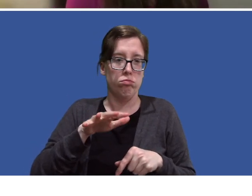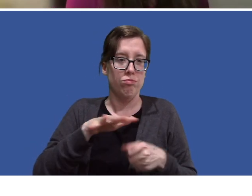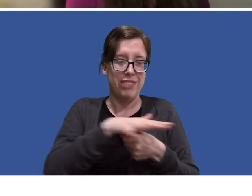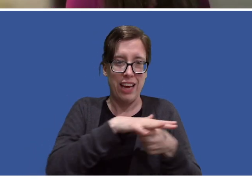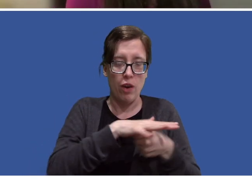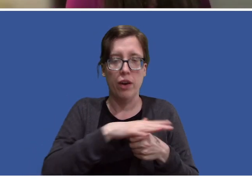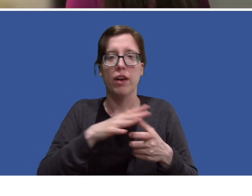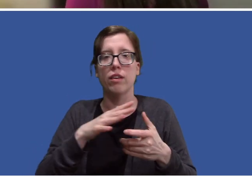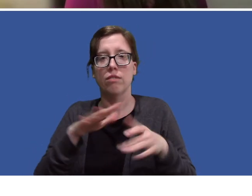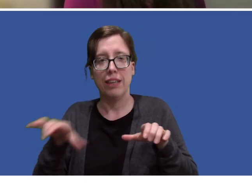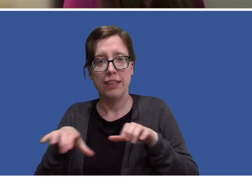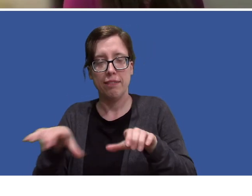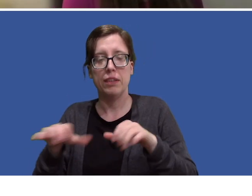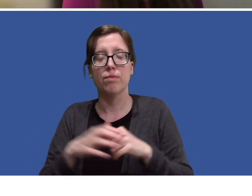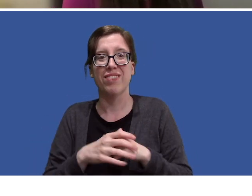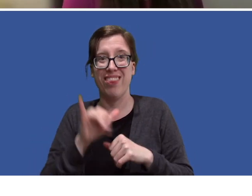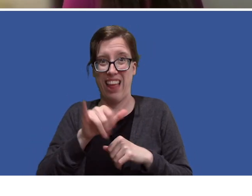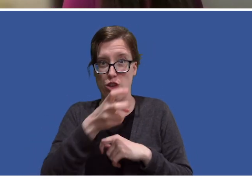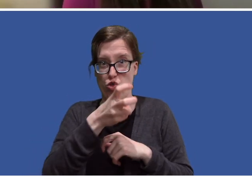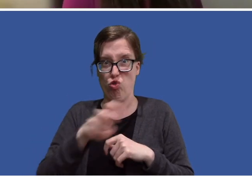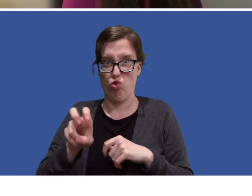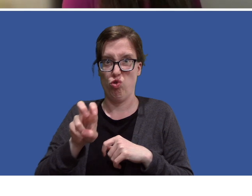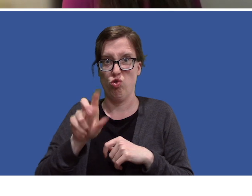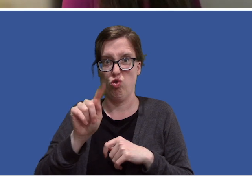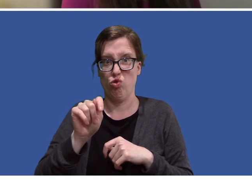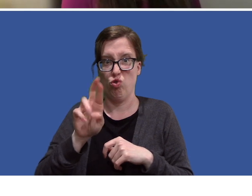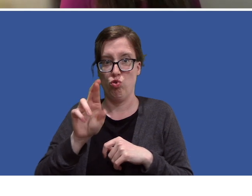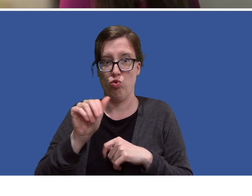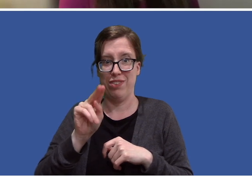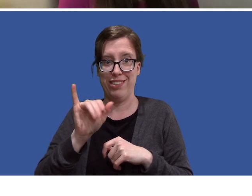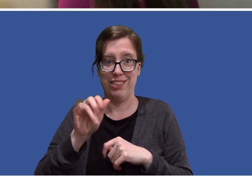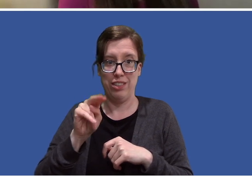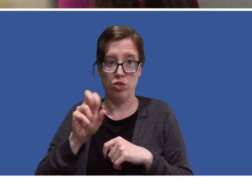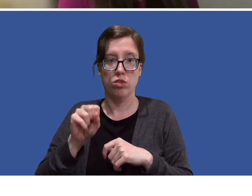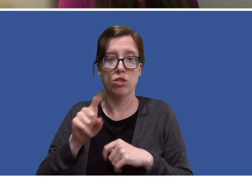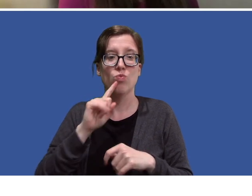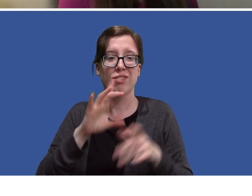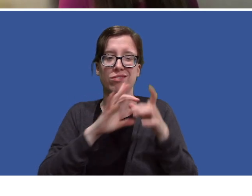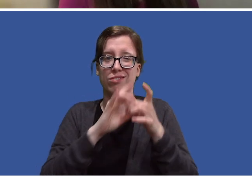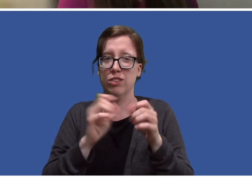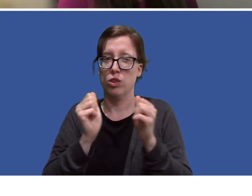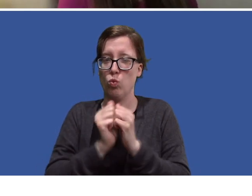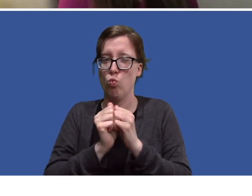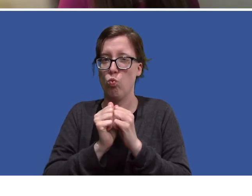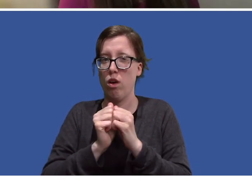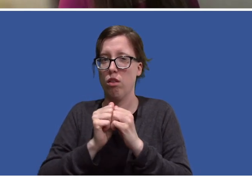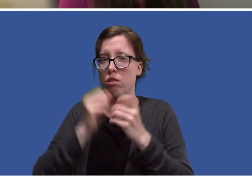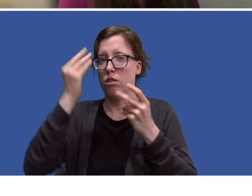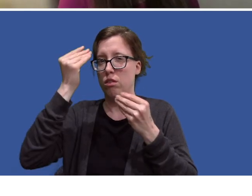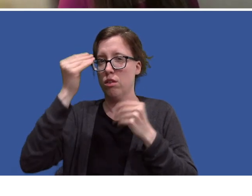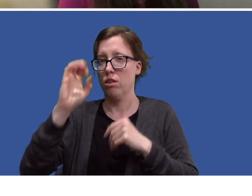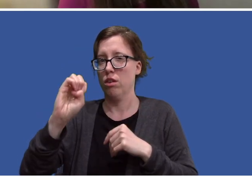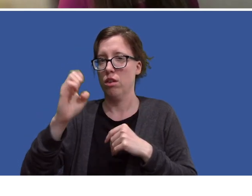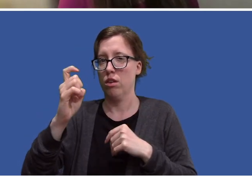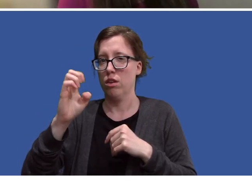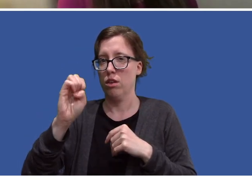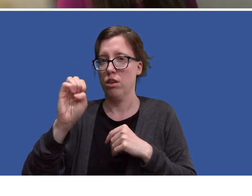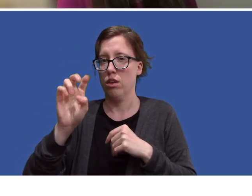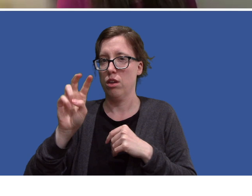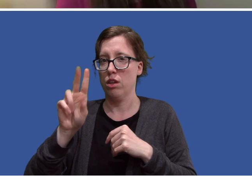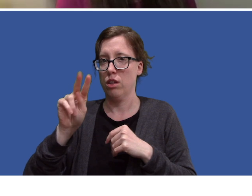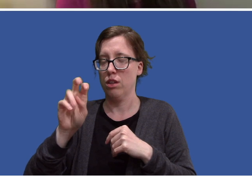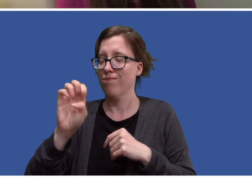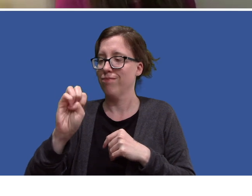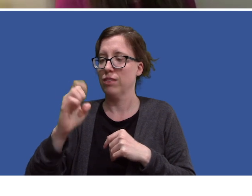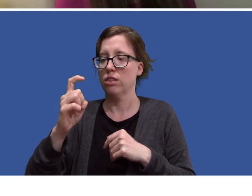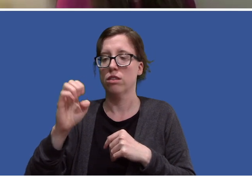to executive functioning. Sometimes kids with charge syndrome can get kind of caught where they can't move on from what